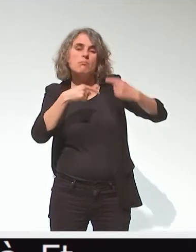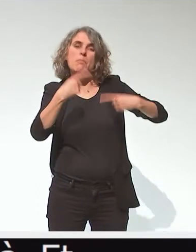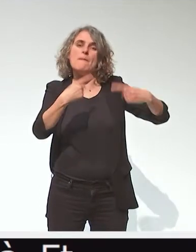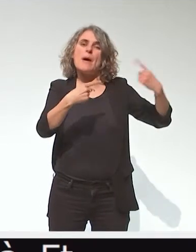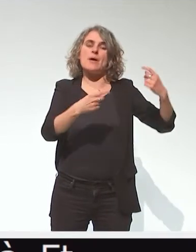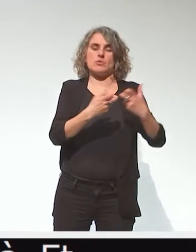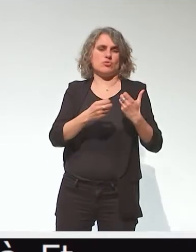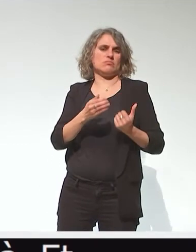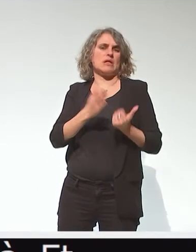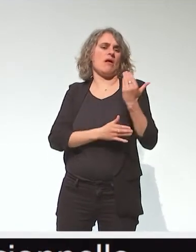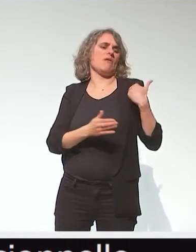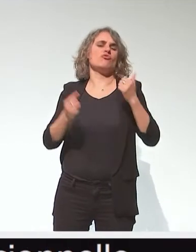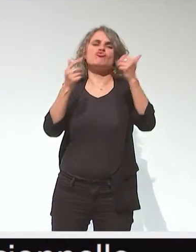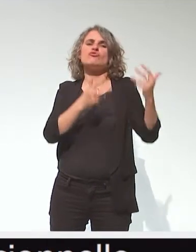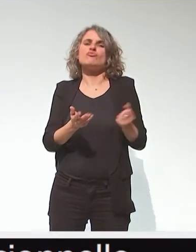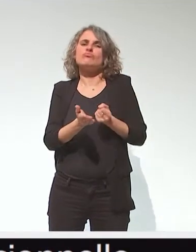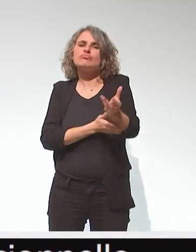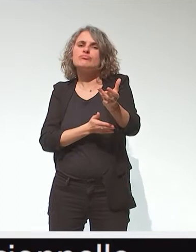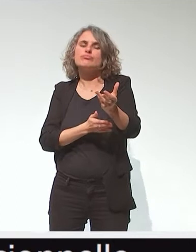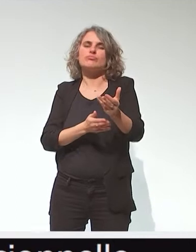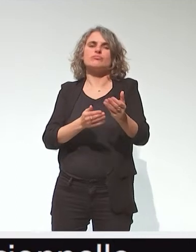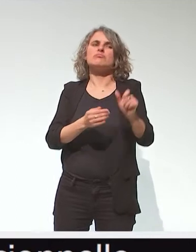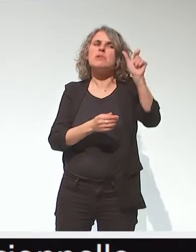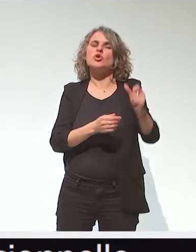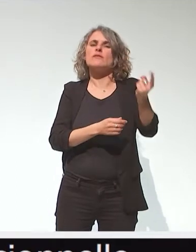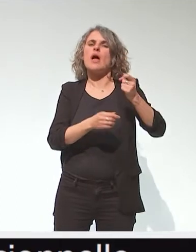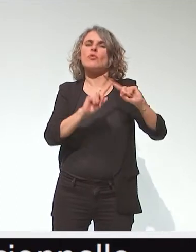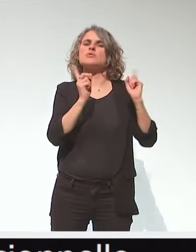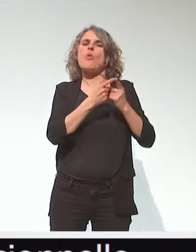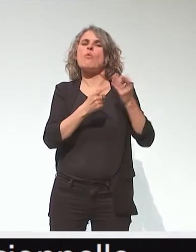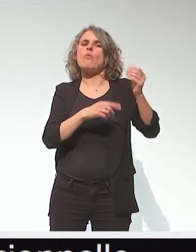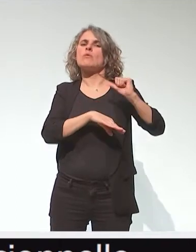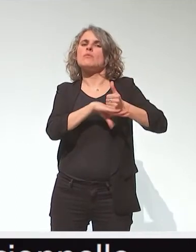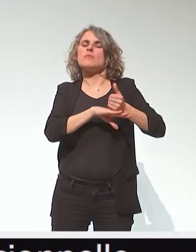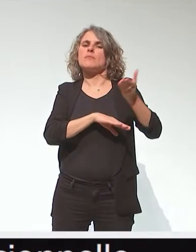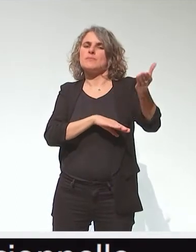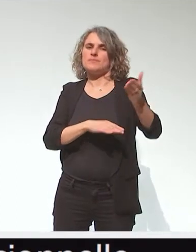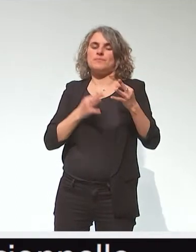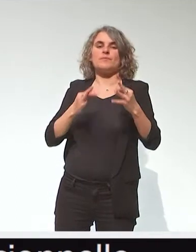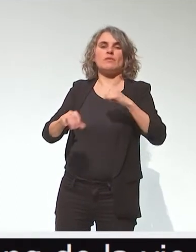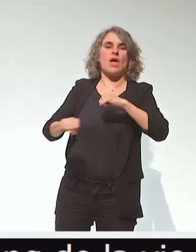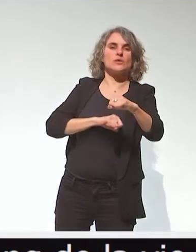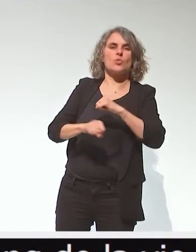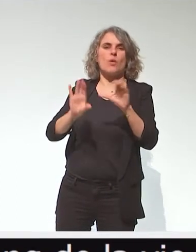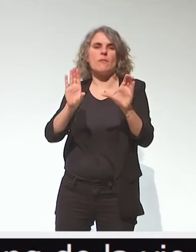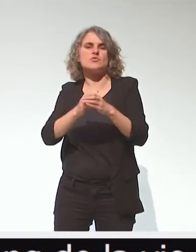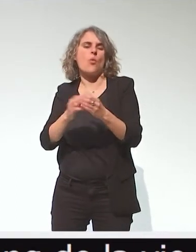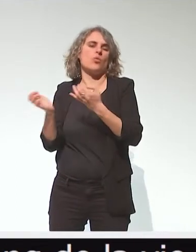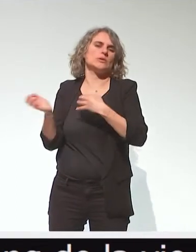and professional training. The figures were aired this morning, as was said